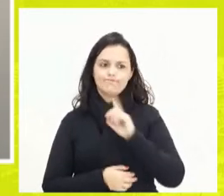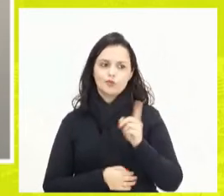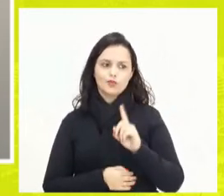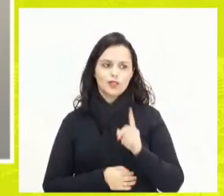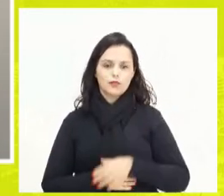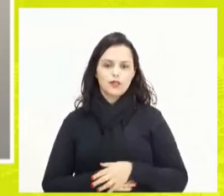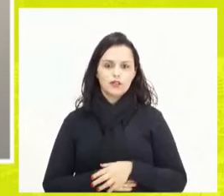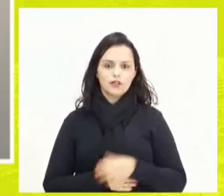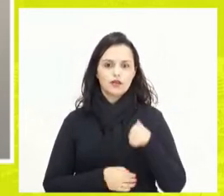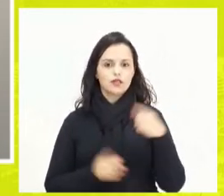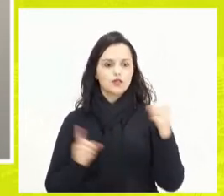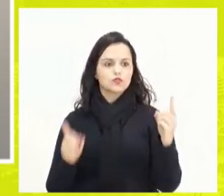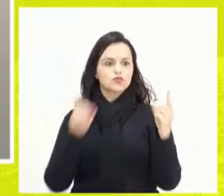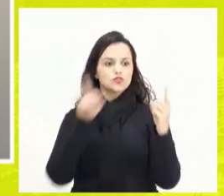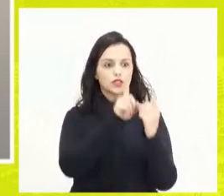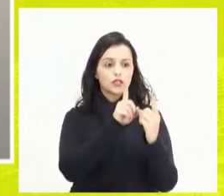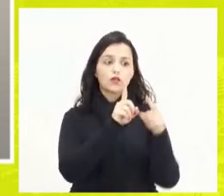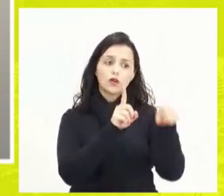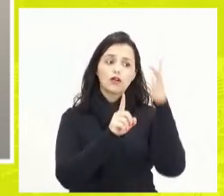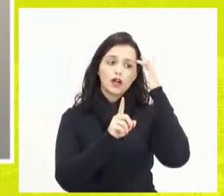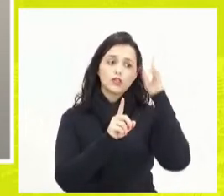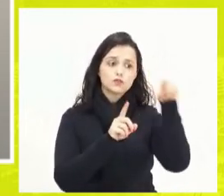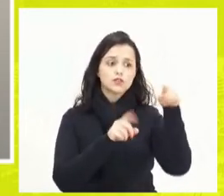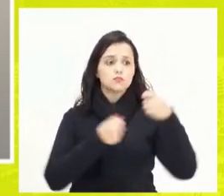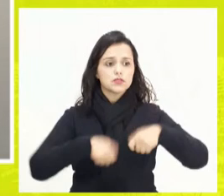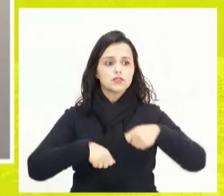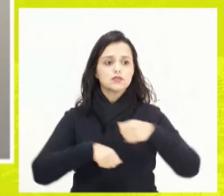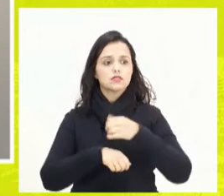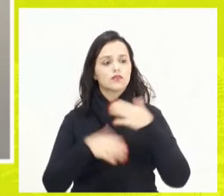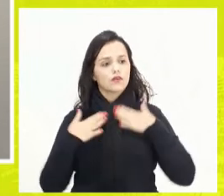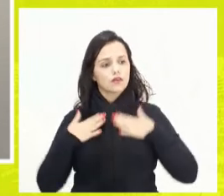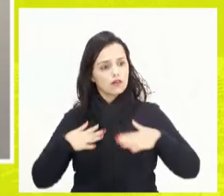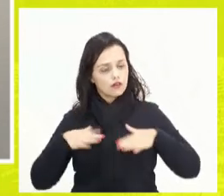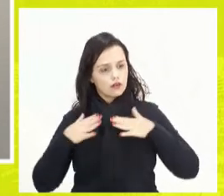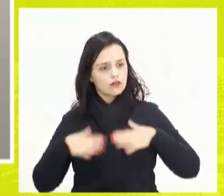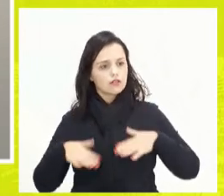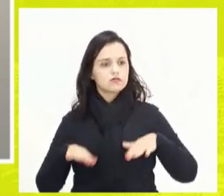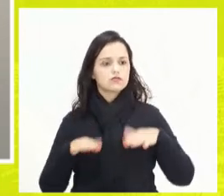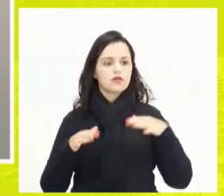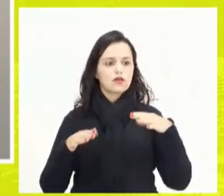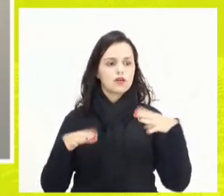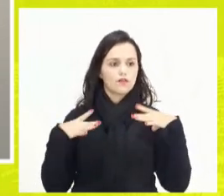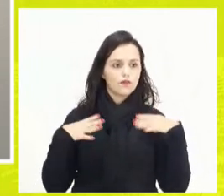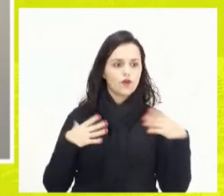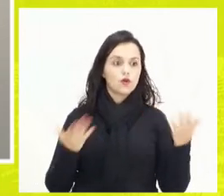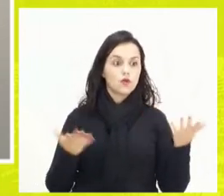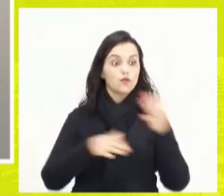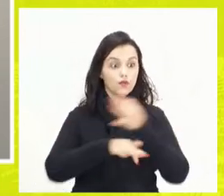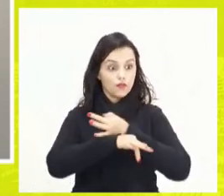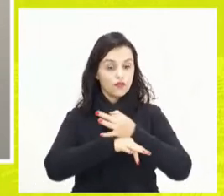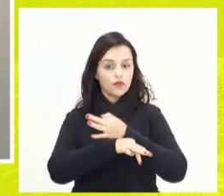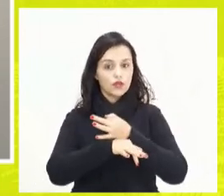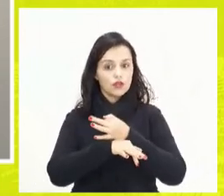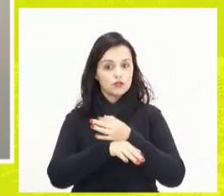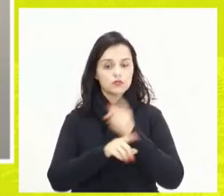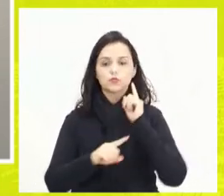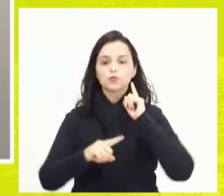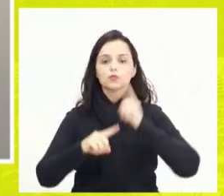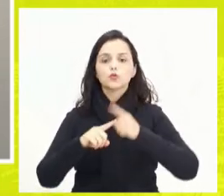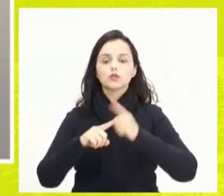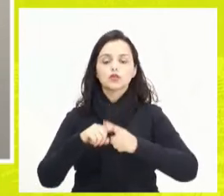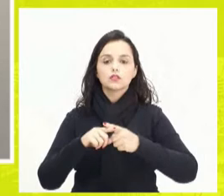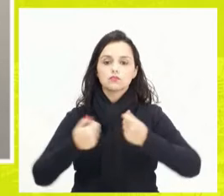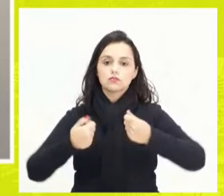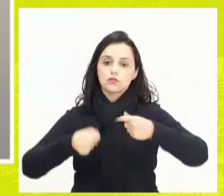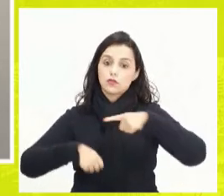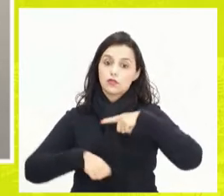but how would i come to you know that guys say i don't think you're well you know go on vacation precisely because there is culture